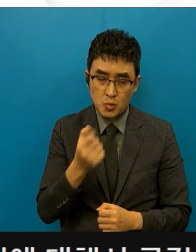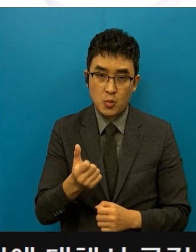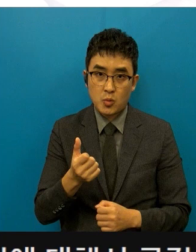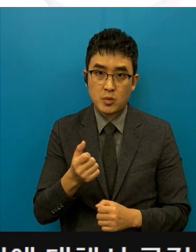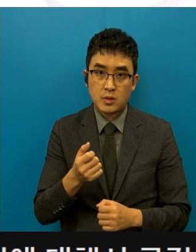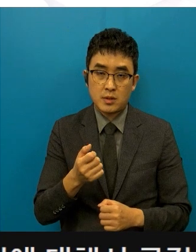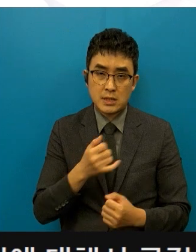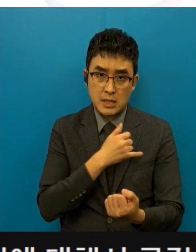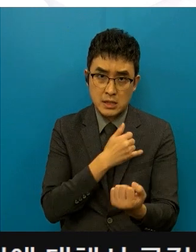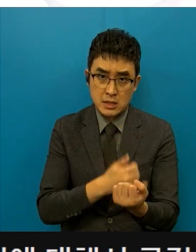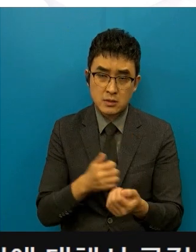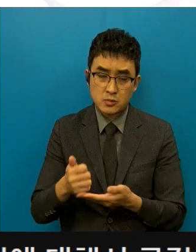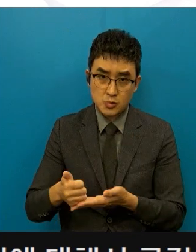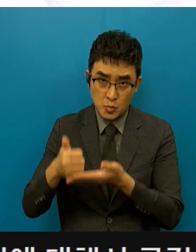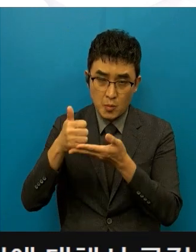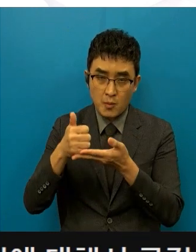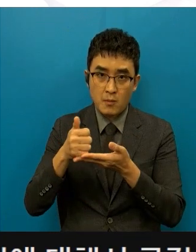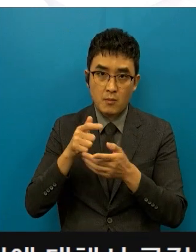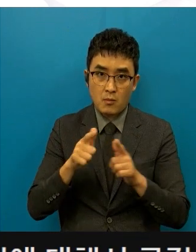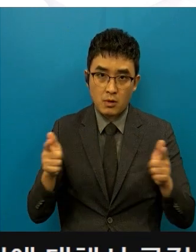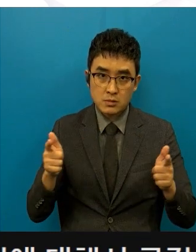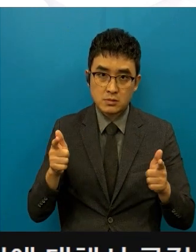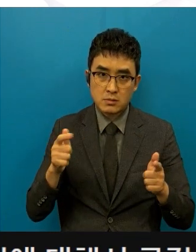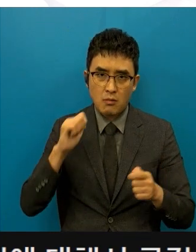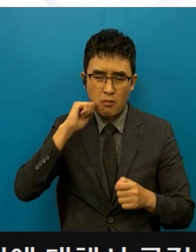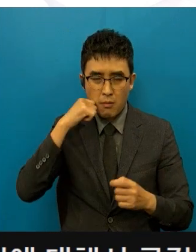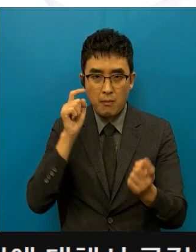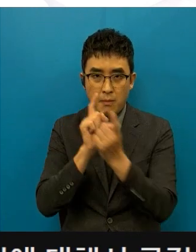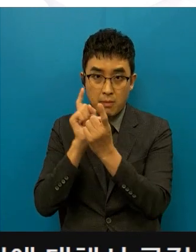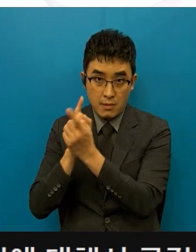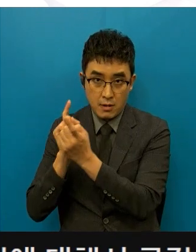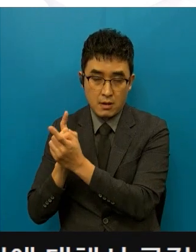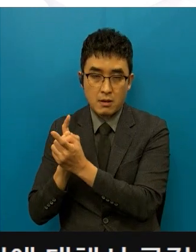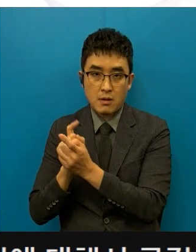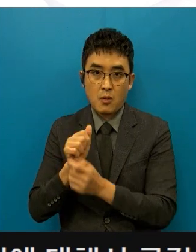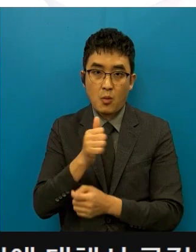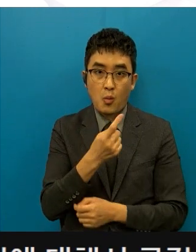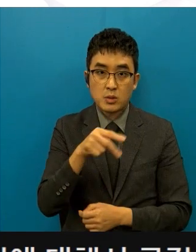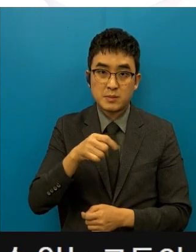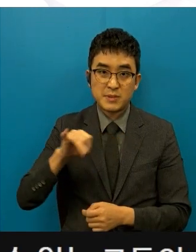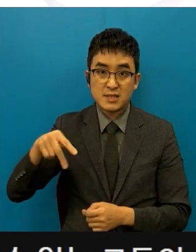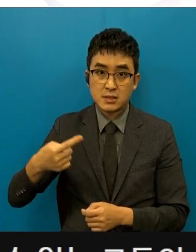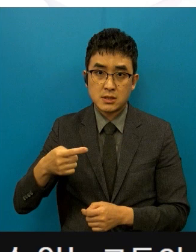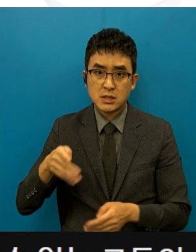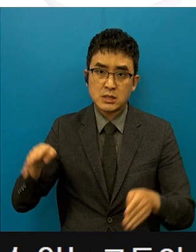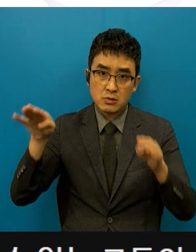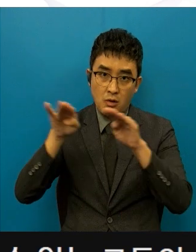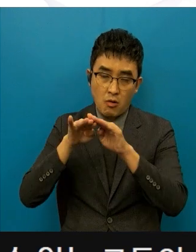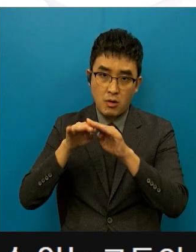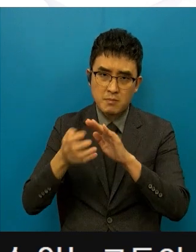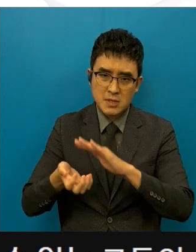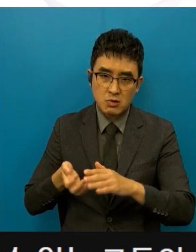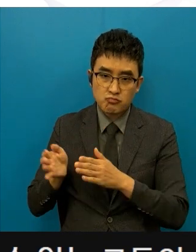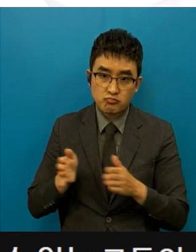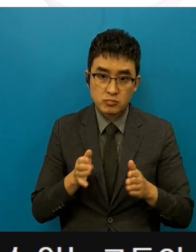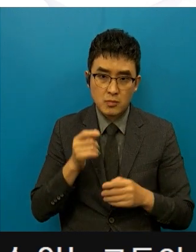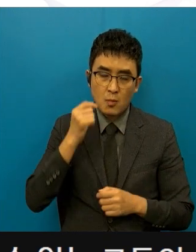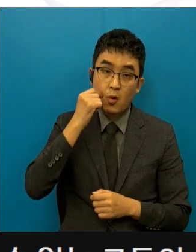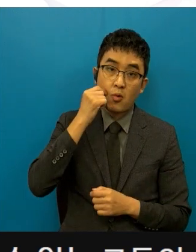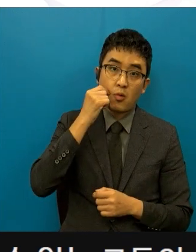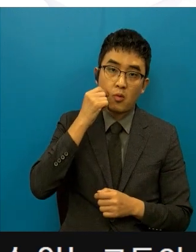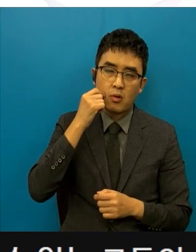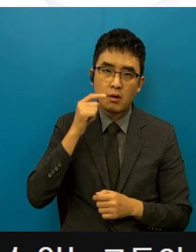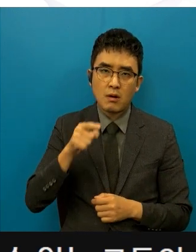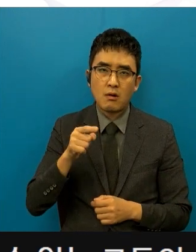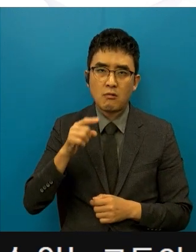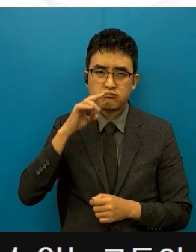However, in Korean society's debate about the assisted suicide are inevitably associated with the fact that